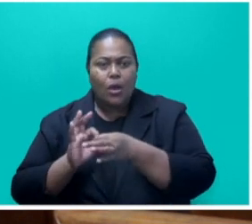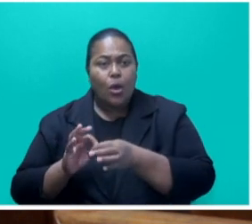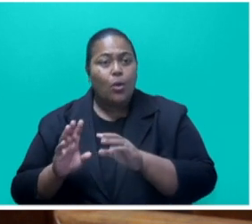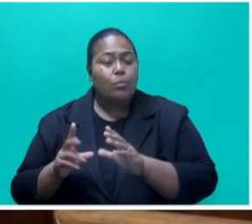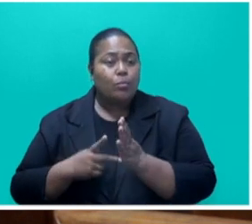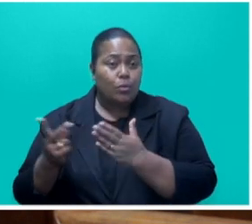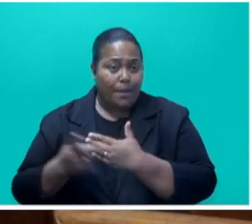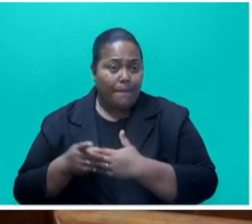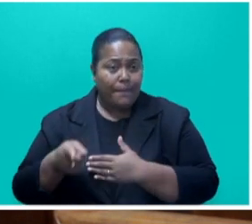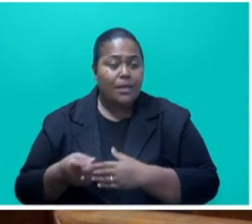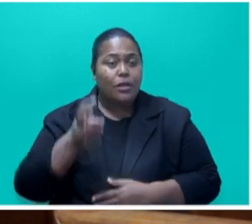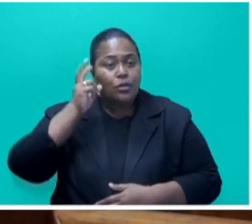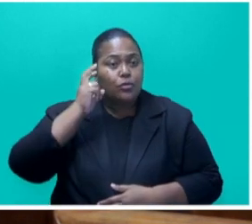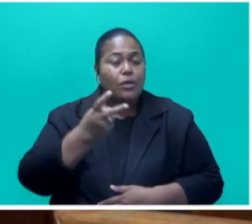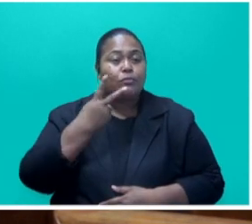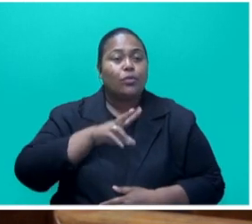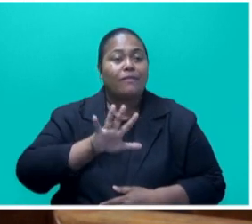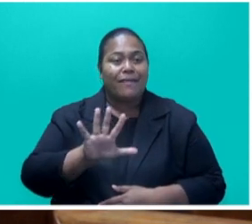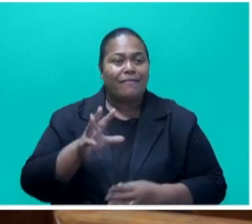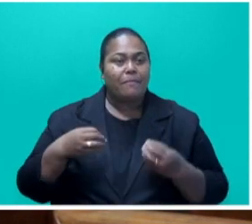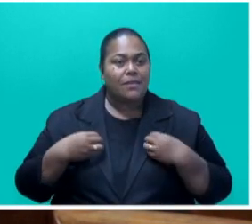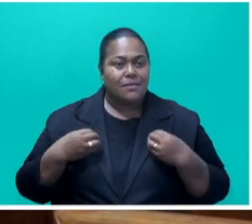25 entrepreneurs